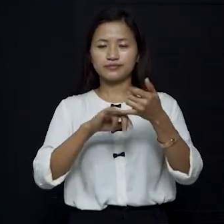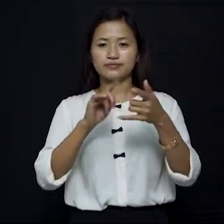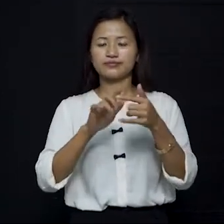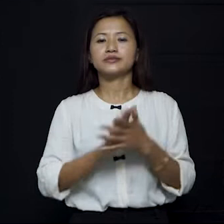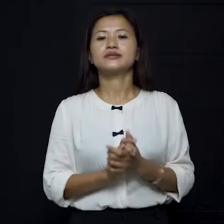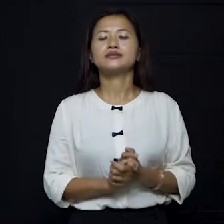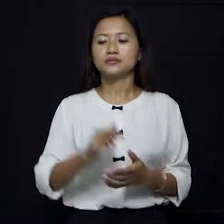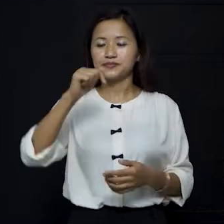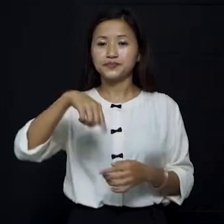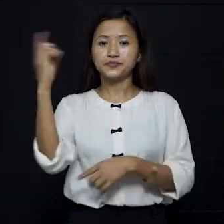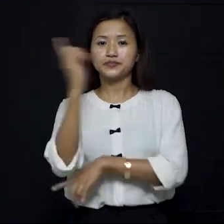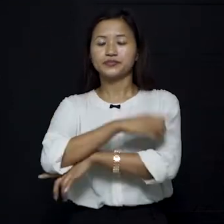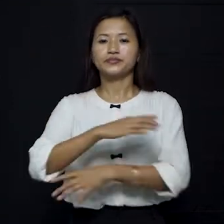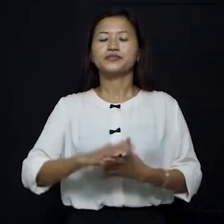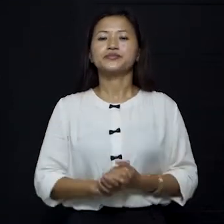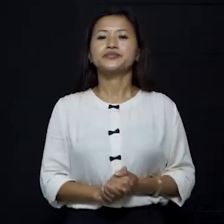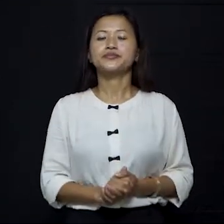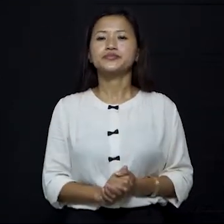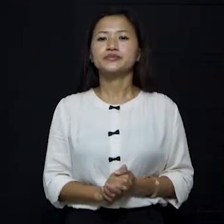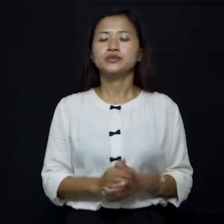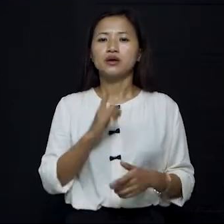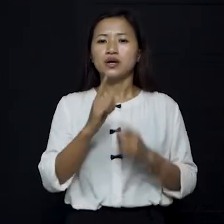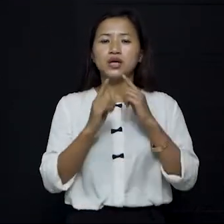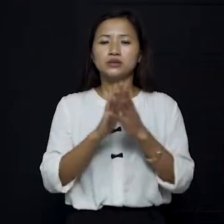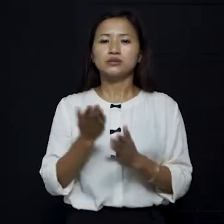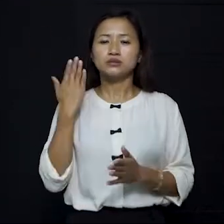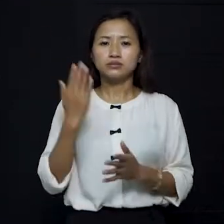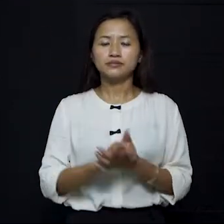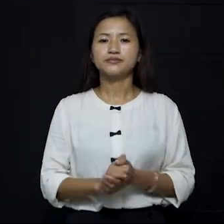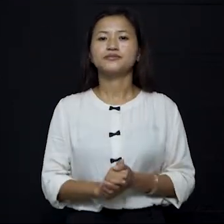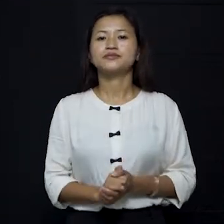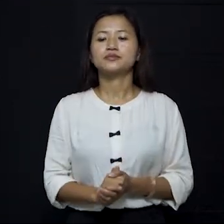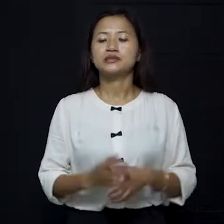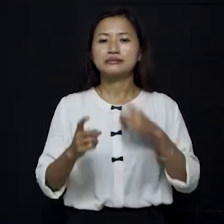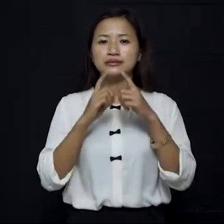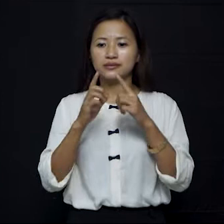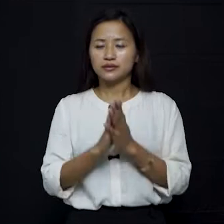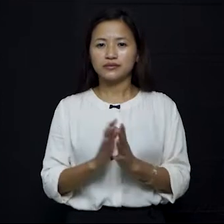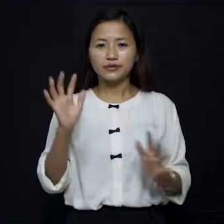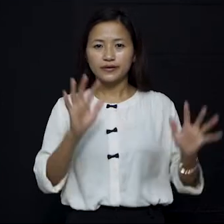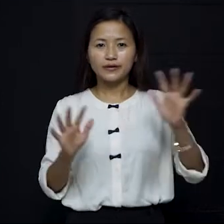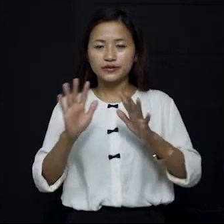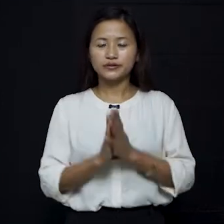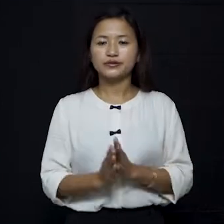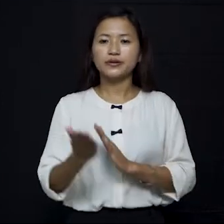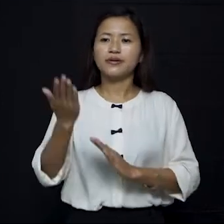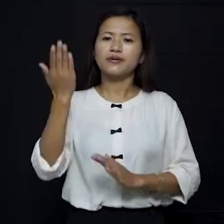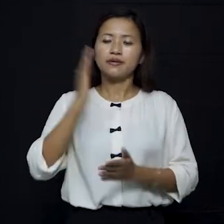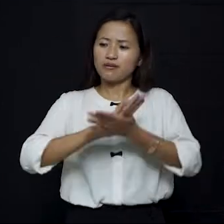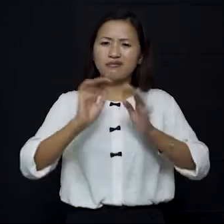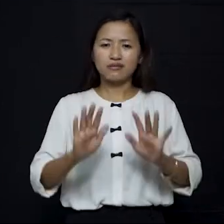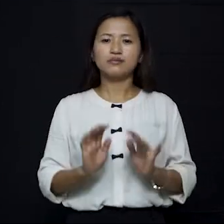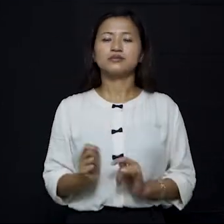the meaning of past tense, I've told you, right? That means to discuss about an action that happened in the past. That